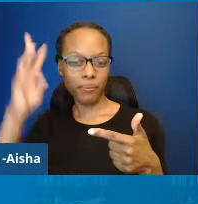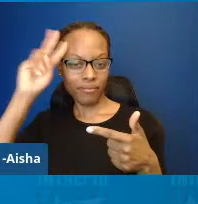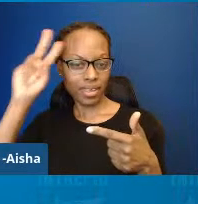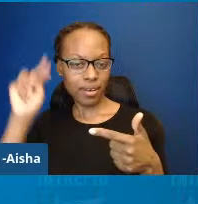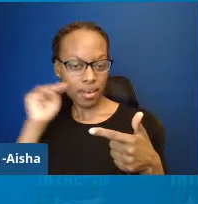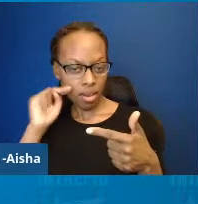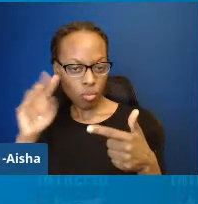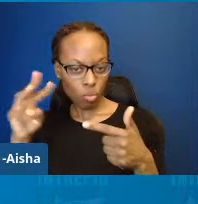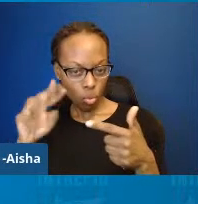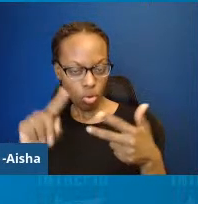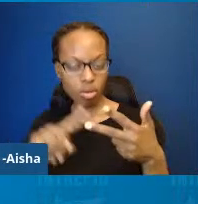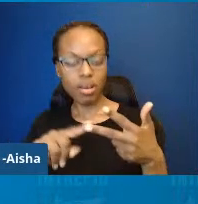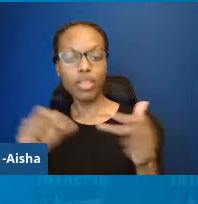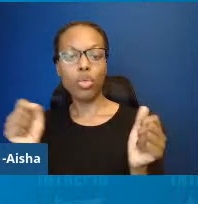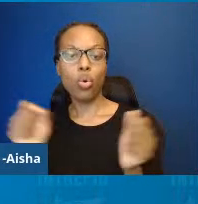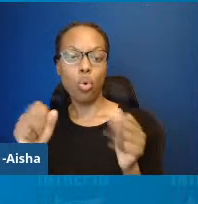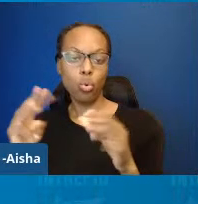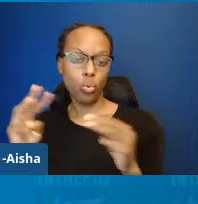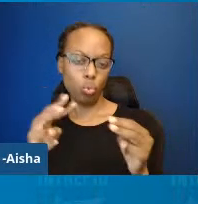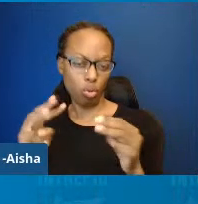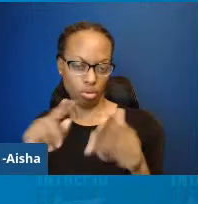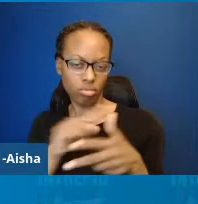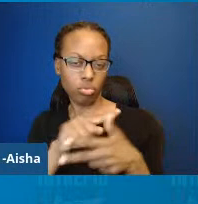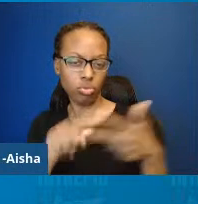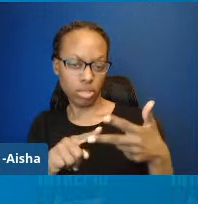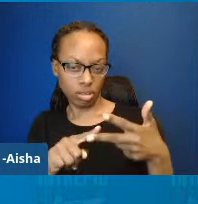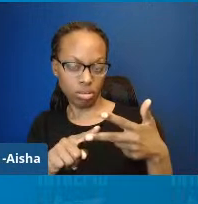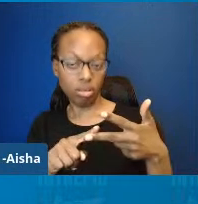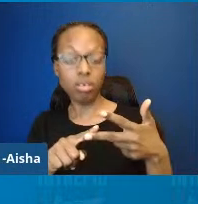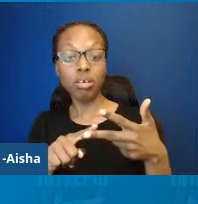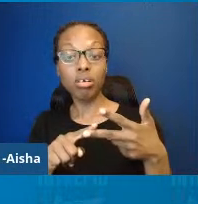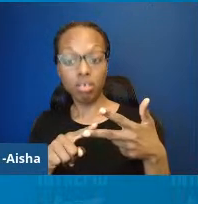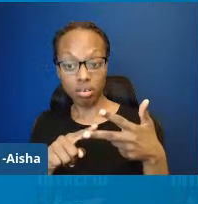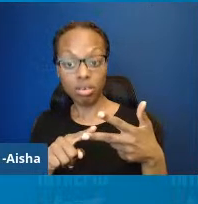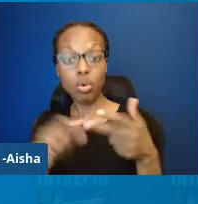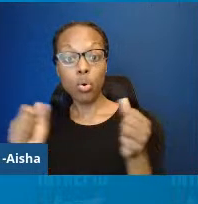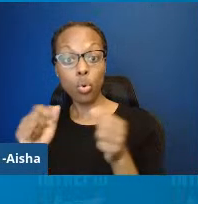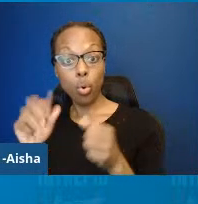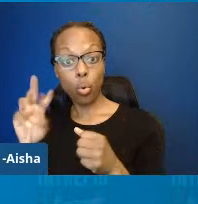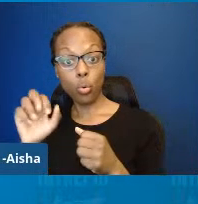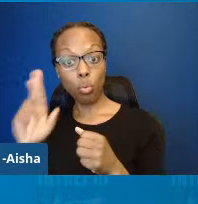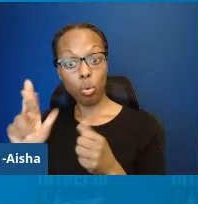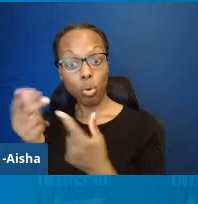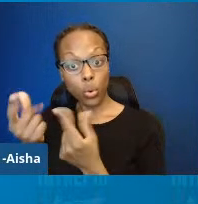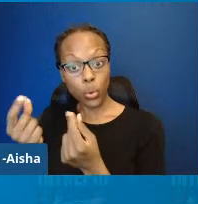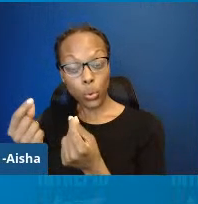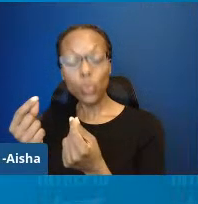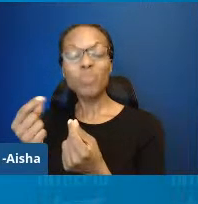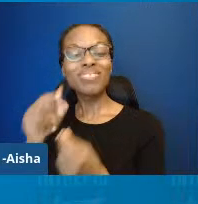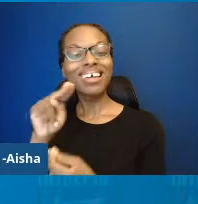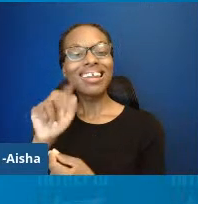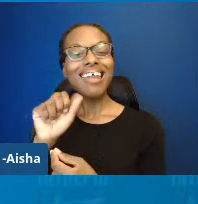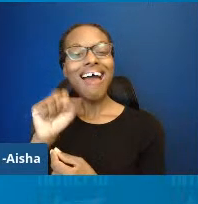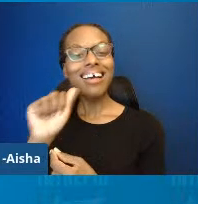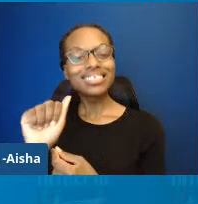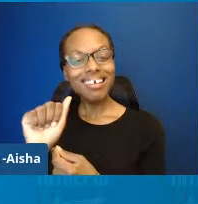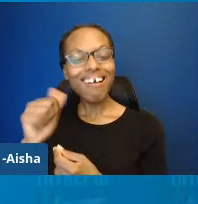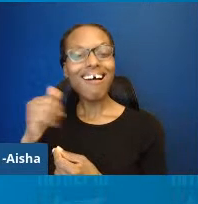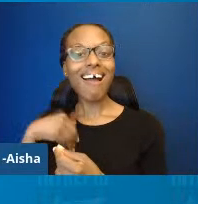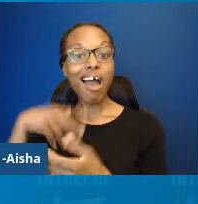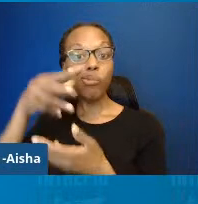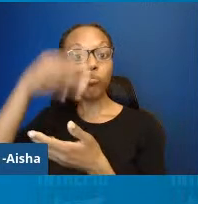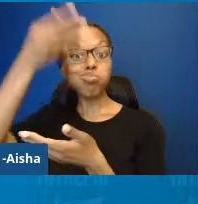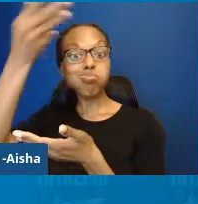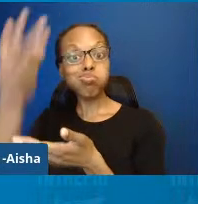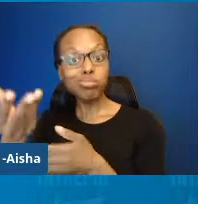War, particularly as a recovery vessel for NASA. A lot of people don't realize that.